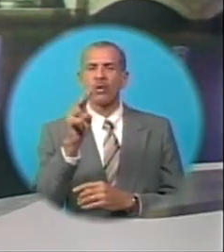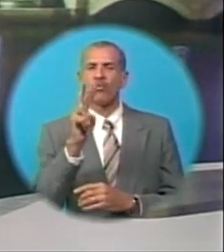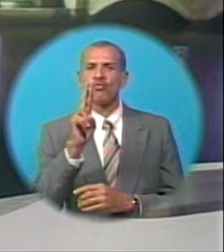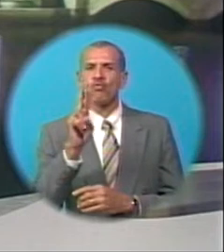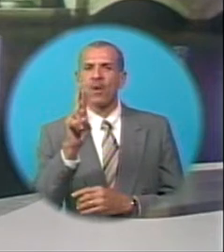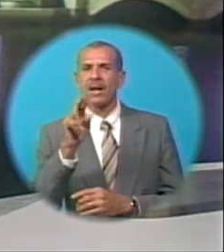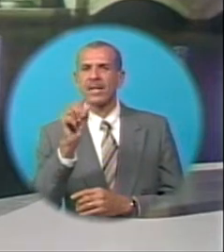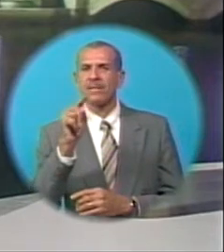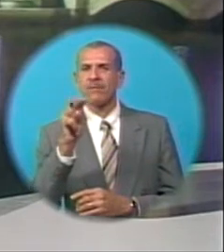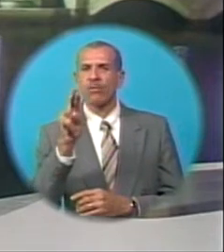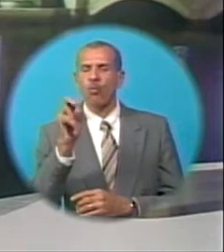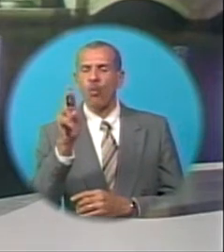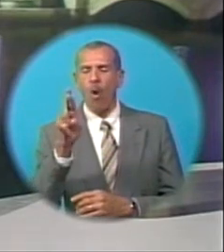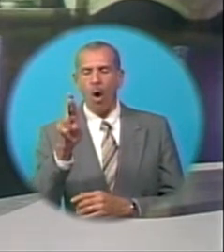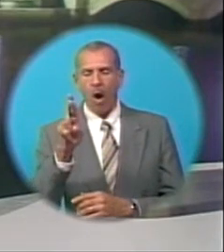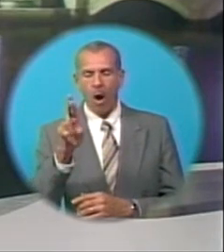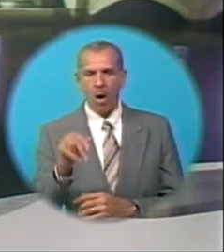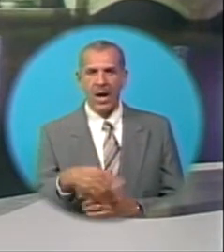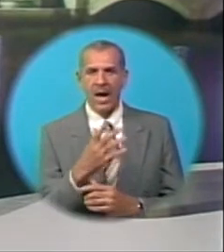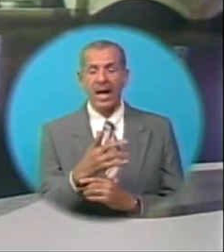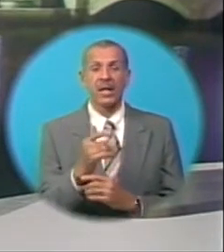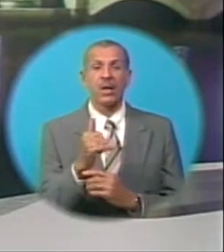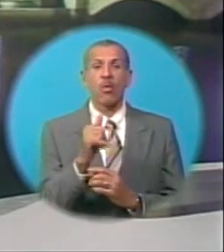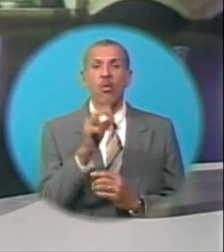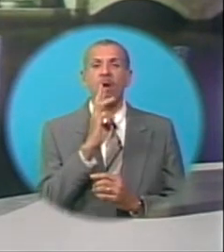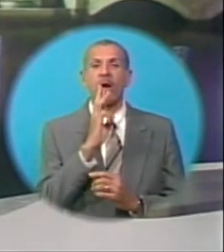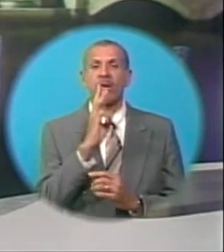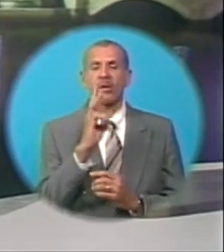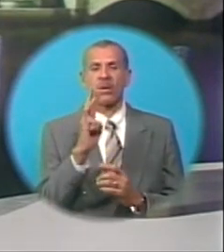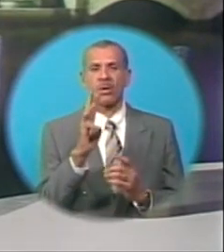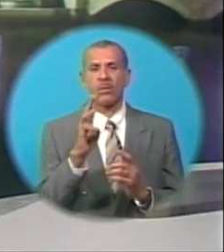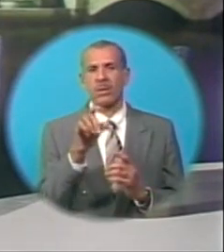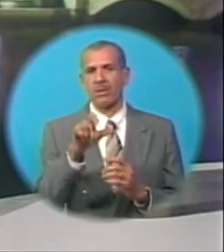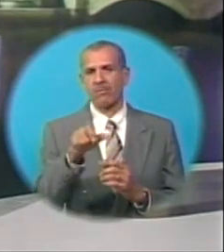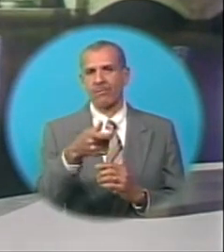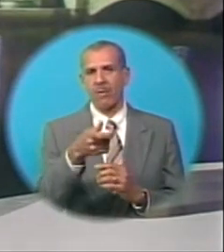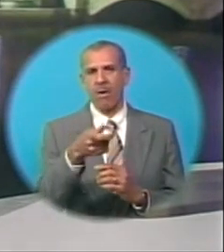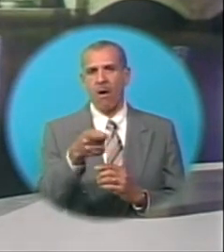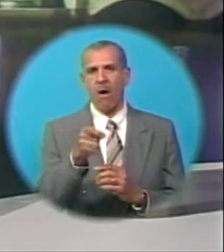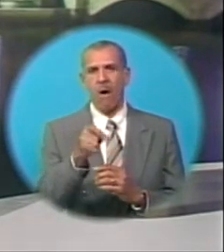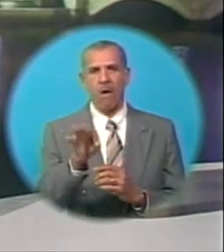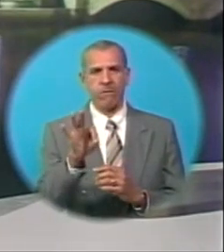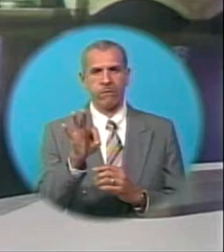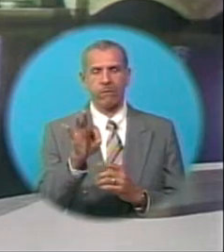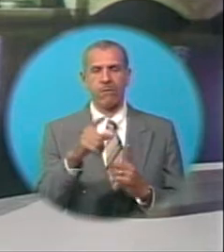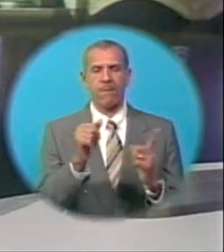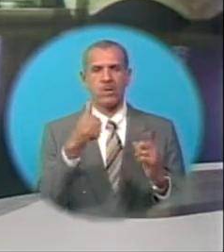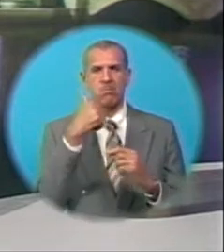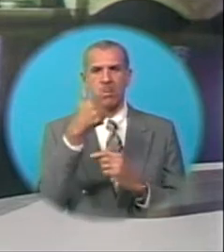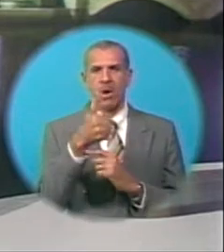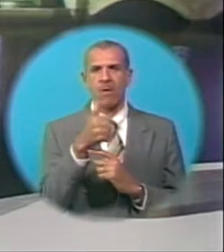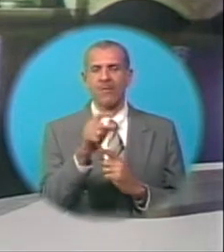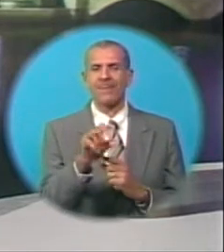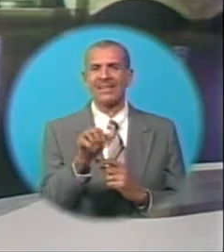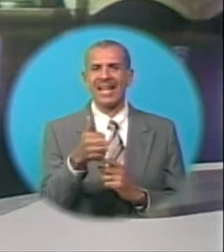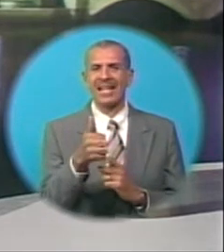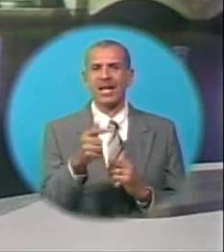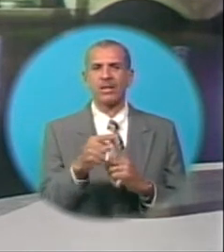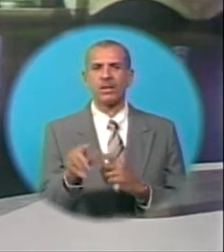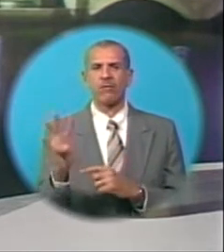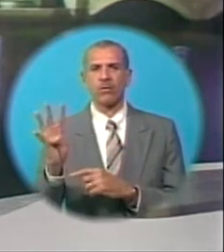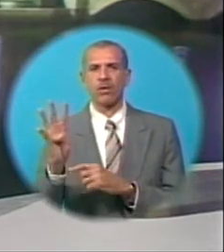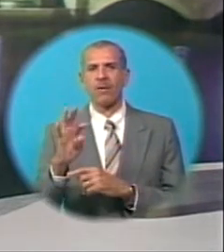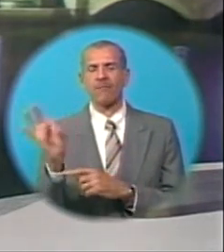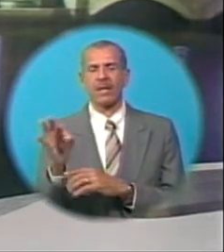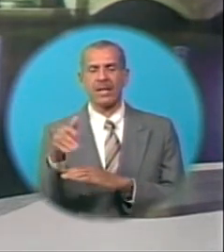of the low water levels, there will be a shutdown to some of the pipelines in the system from 10 p.m. tomorrow until 4 on Friday